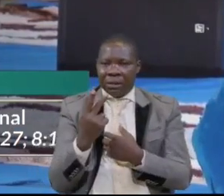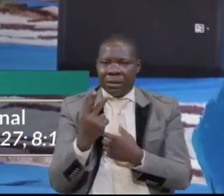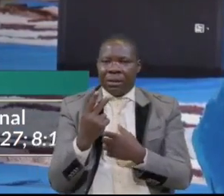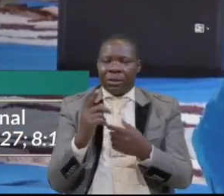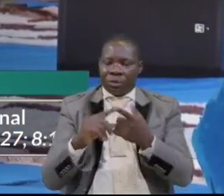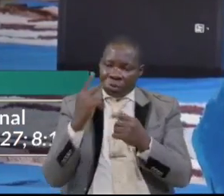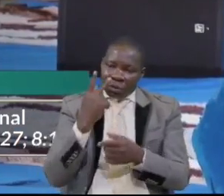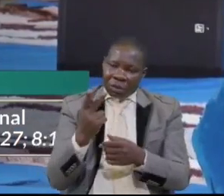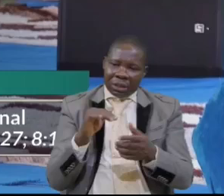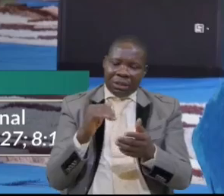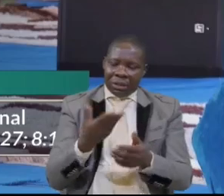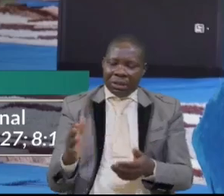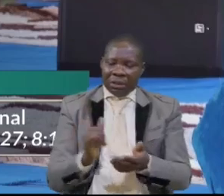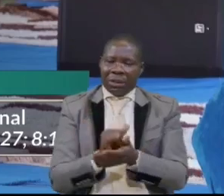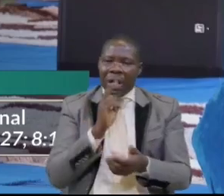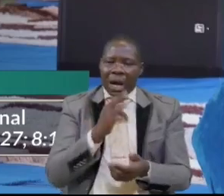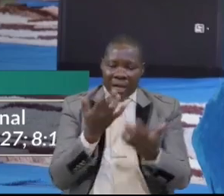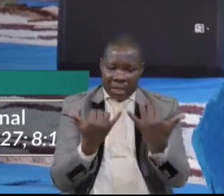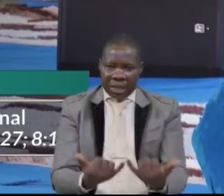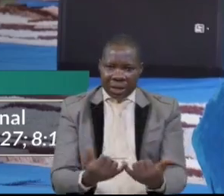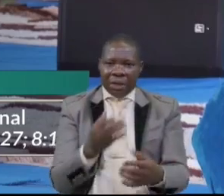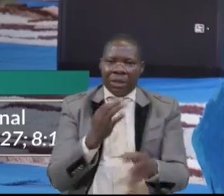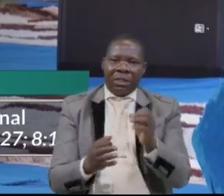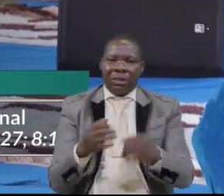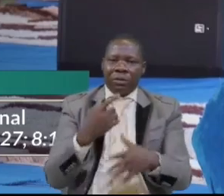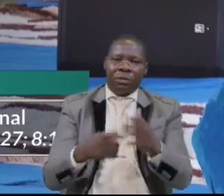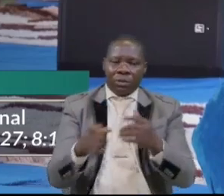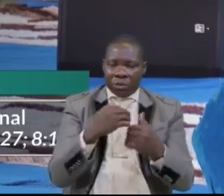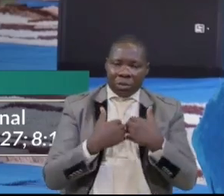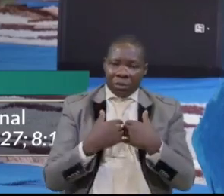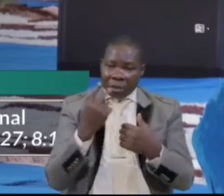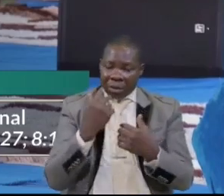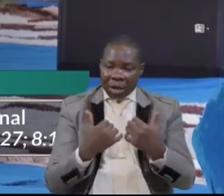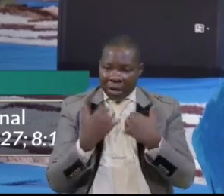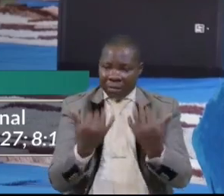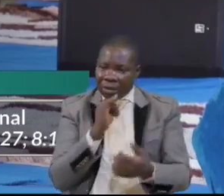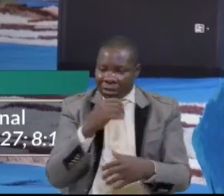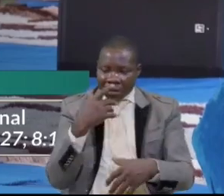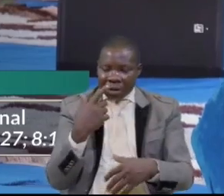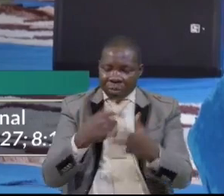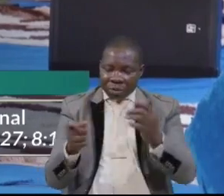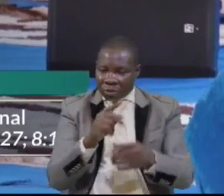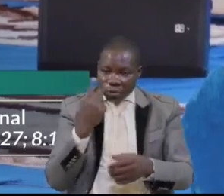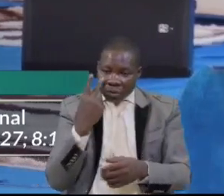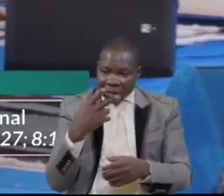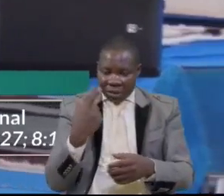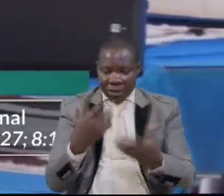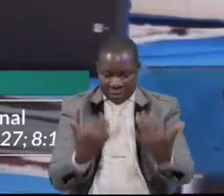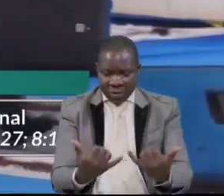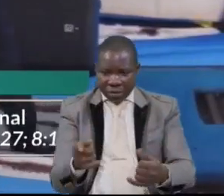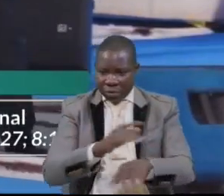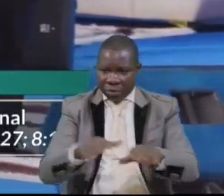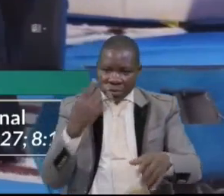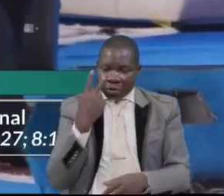if all you have if is eyesight you only see the present you'll not see the future yeah number one